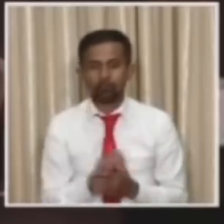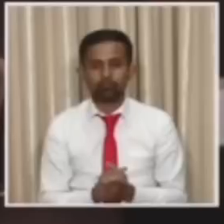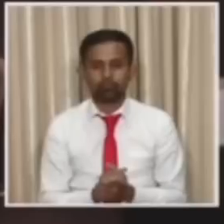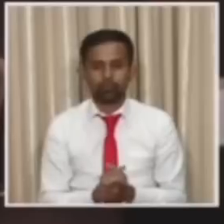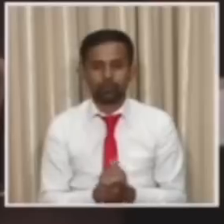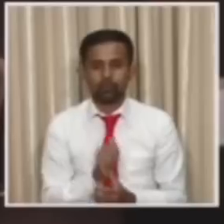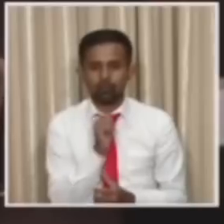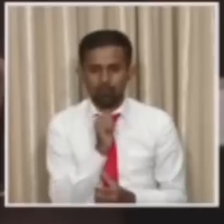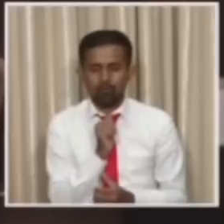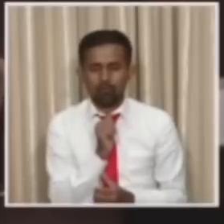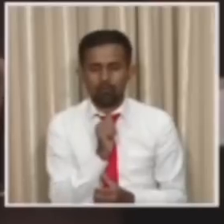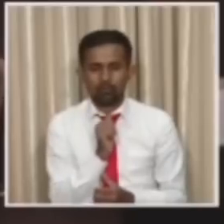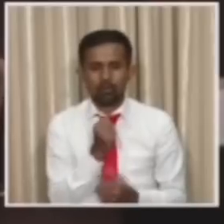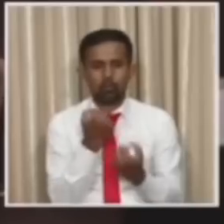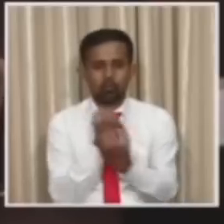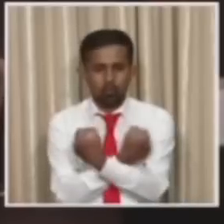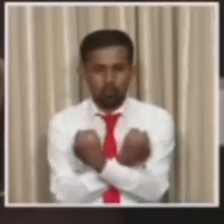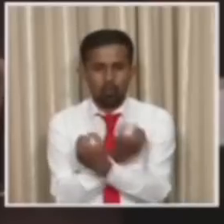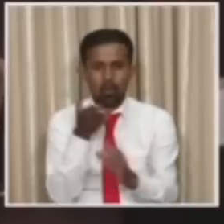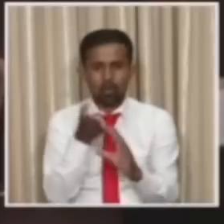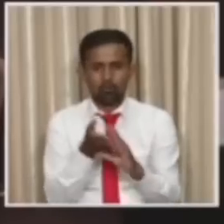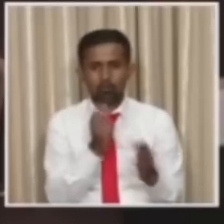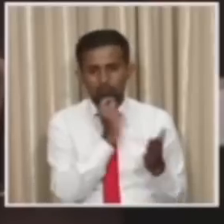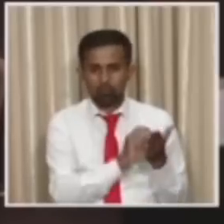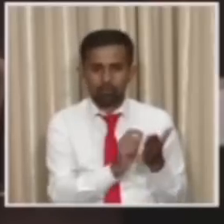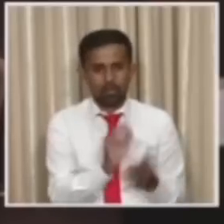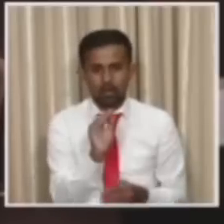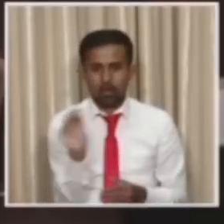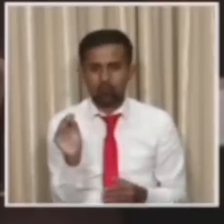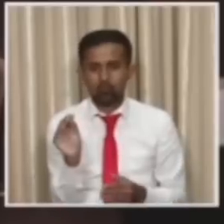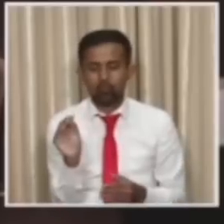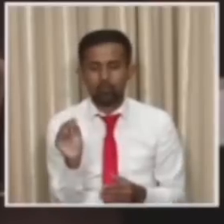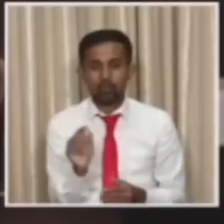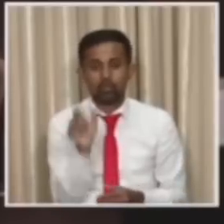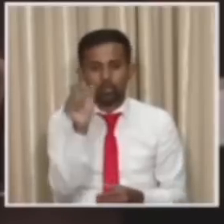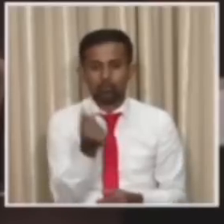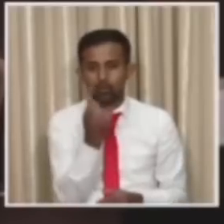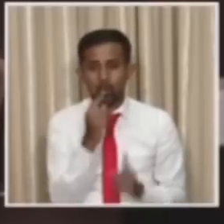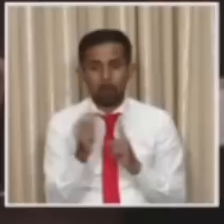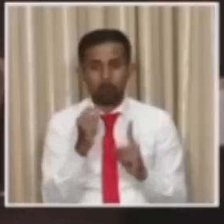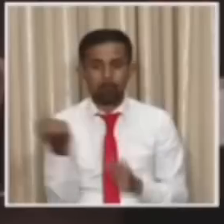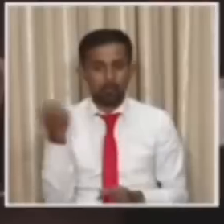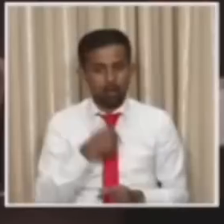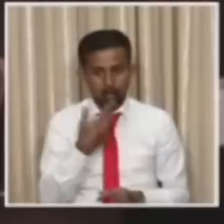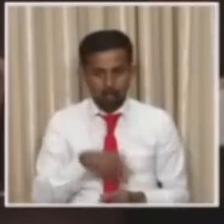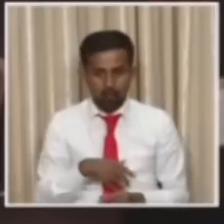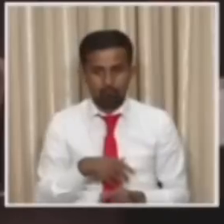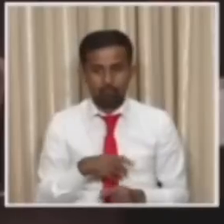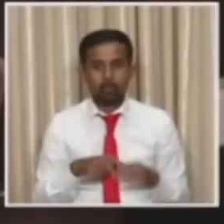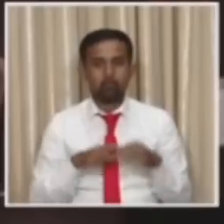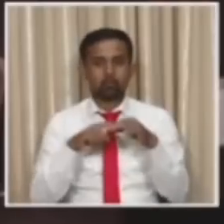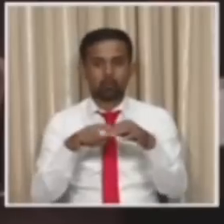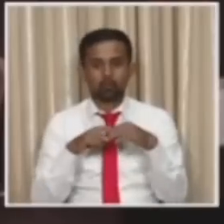to Parliament and raise the privilege issue that I am scheduled to raise today. We have seen in the past in this house, we have seen people who have been